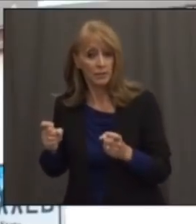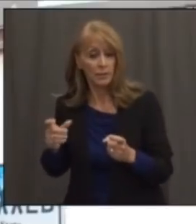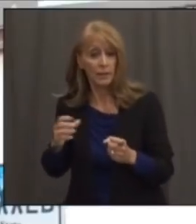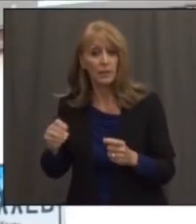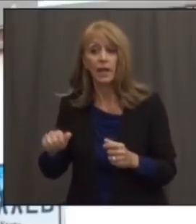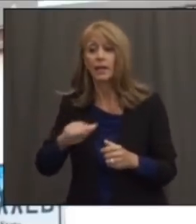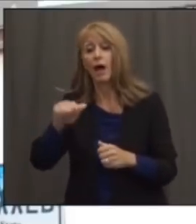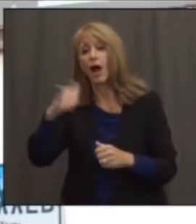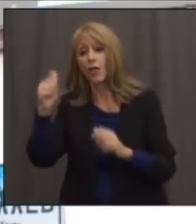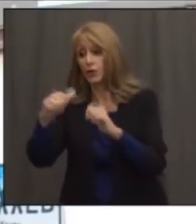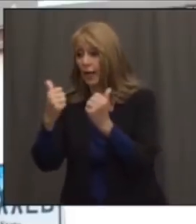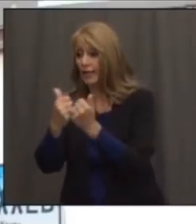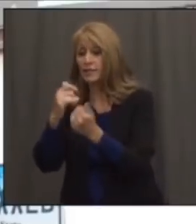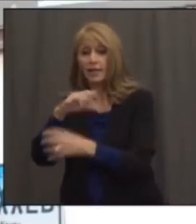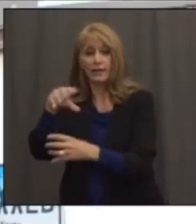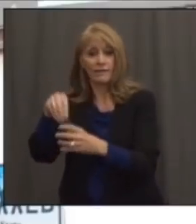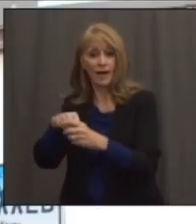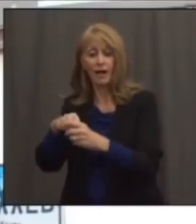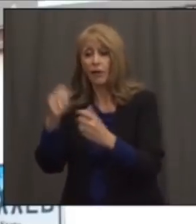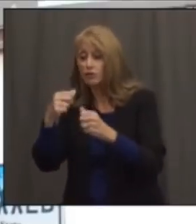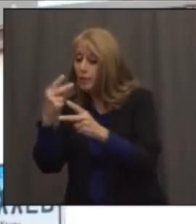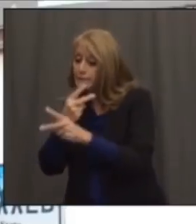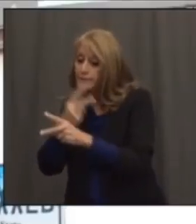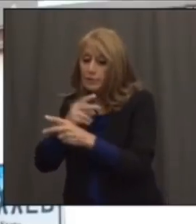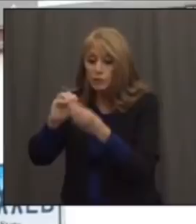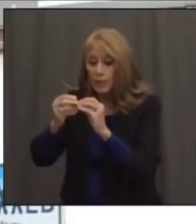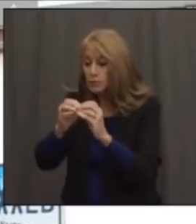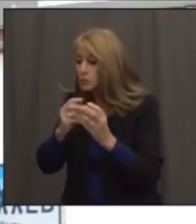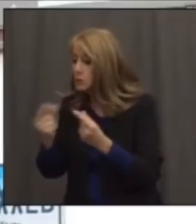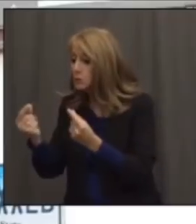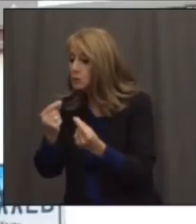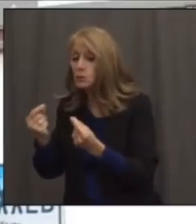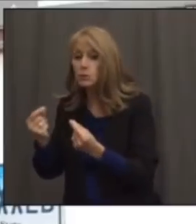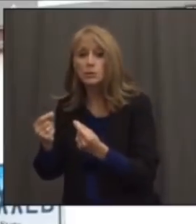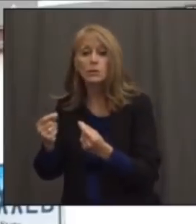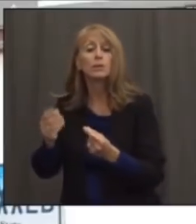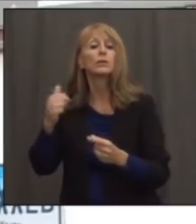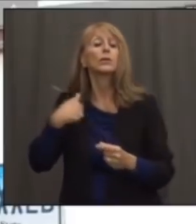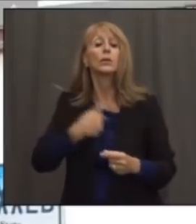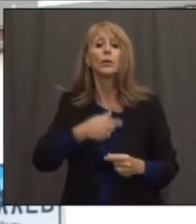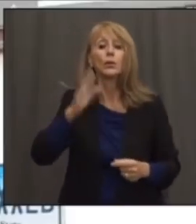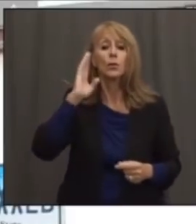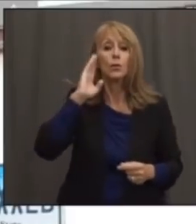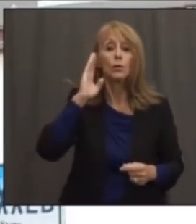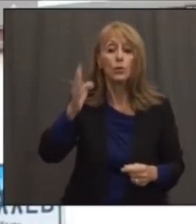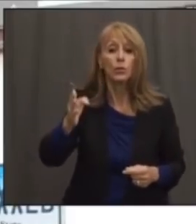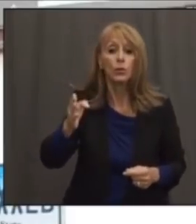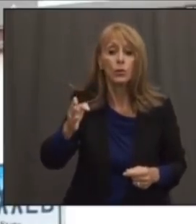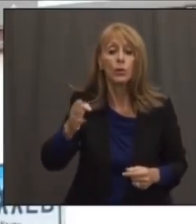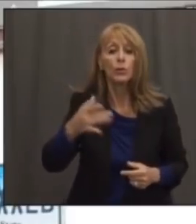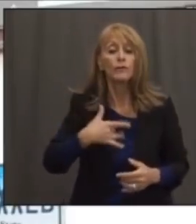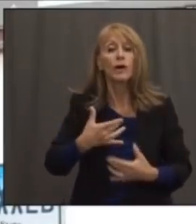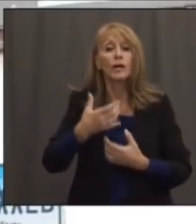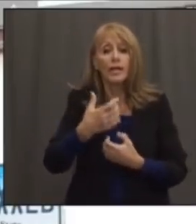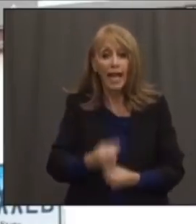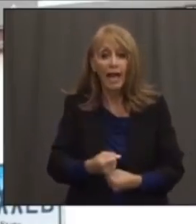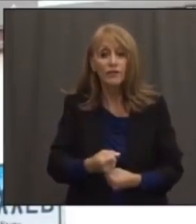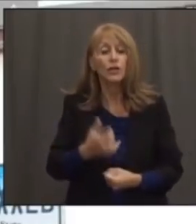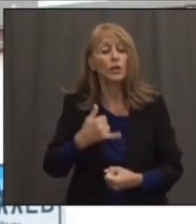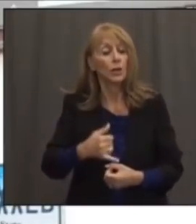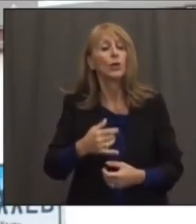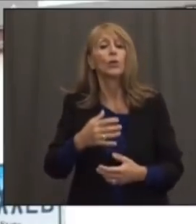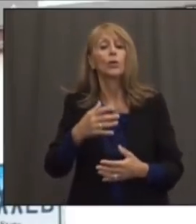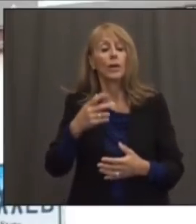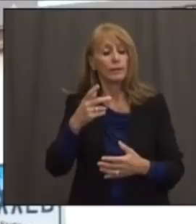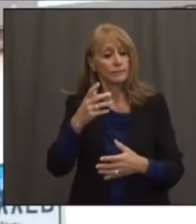our agencies that are affected, are crunching the numbers accordingly. And we will be we're confident that we can get to the right place on